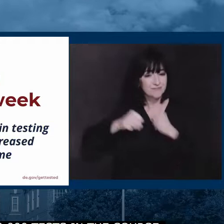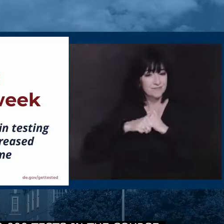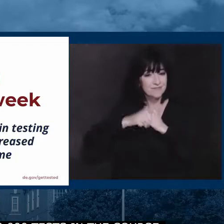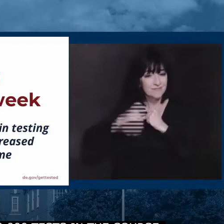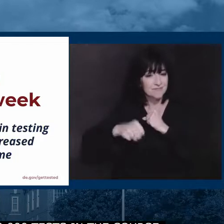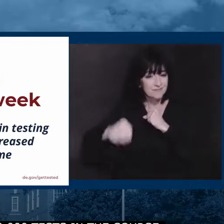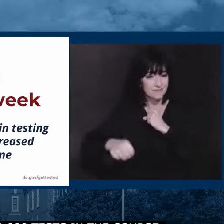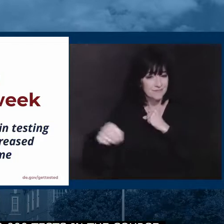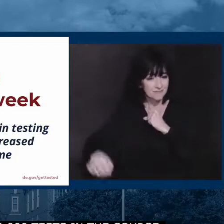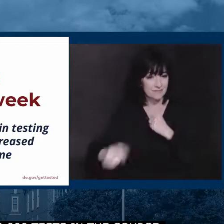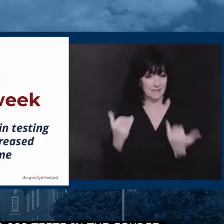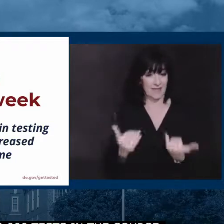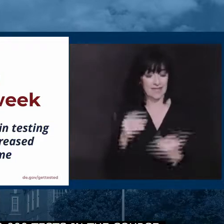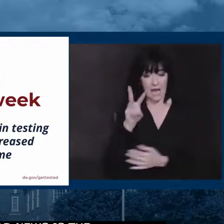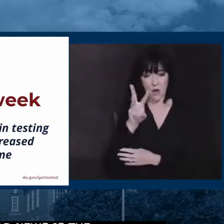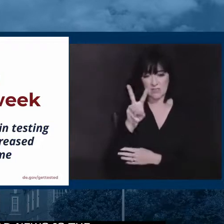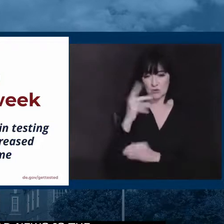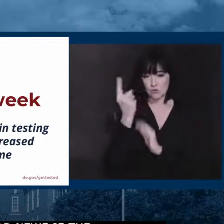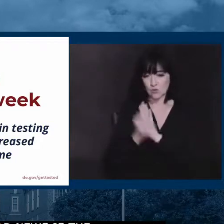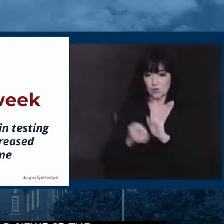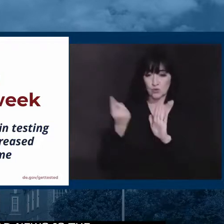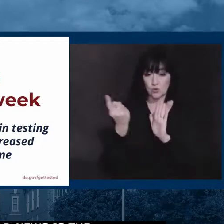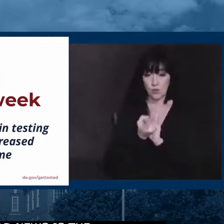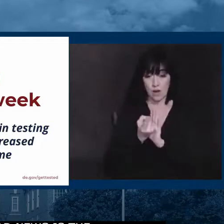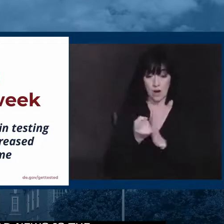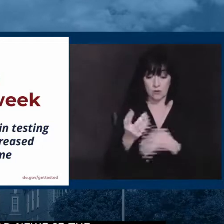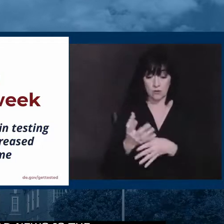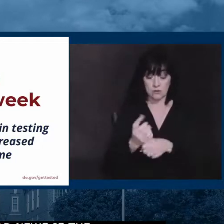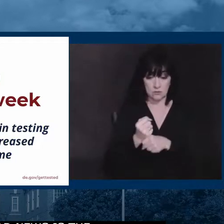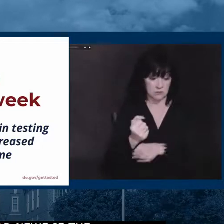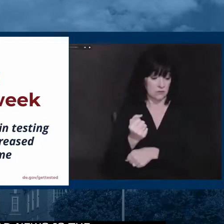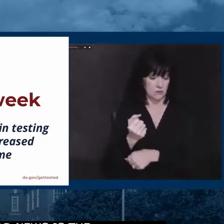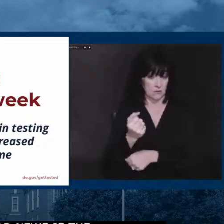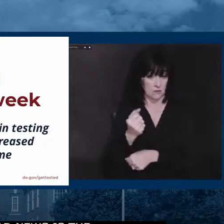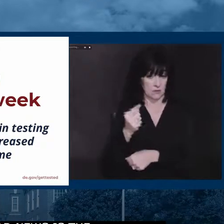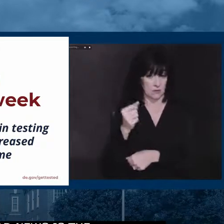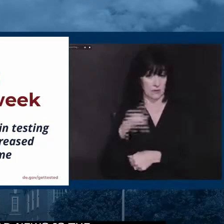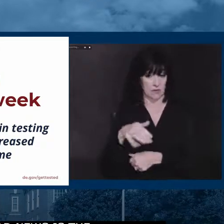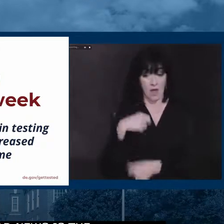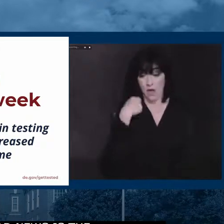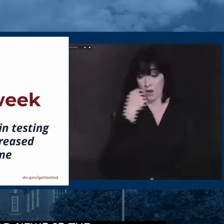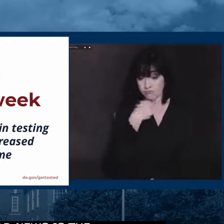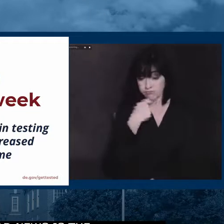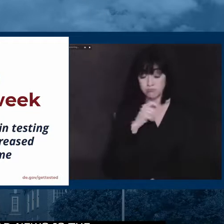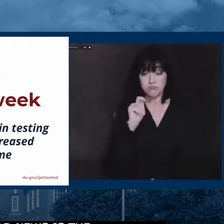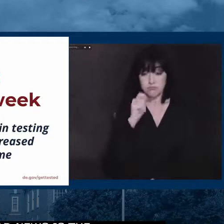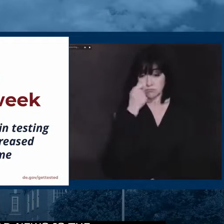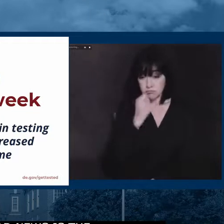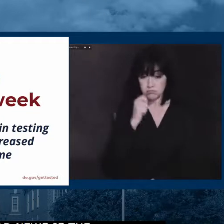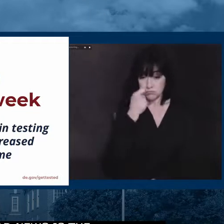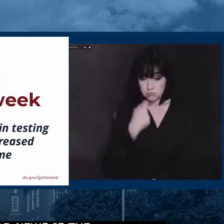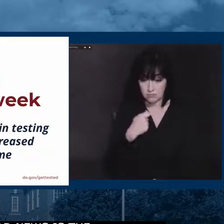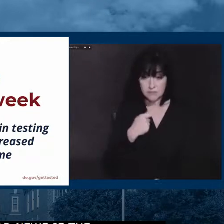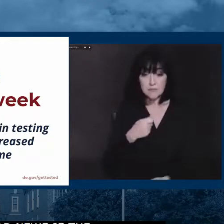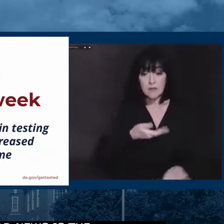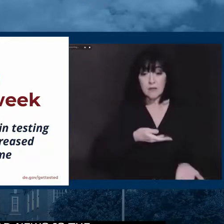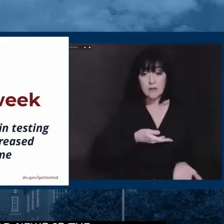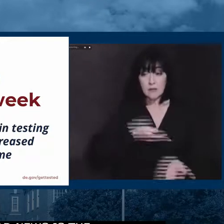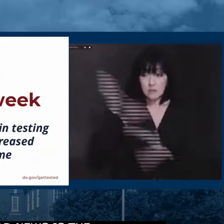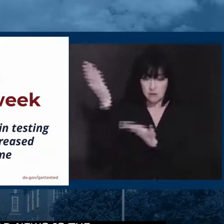62 hours for an average time from the time the sample's taken to the email is sent out. It's now below 60. So just over the last